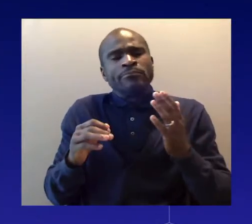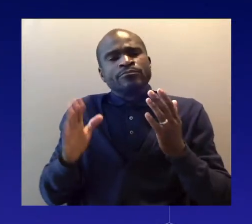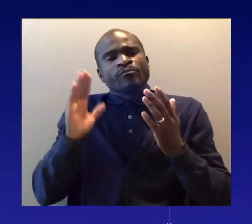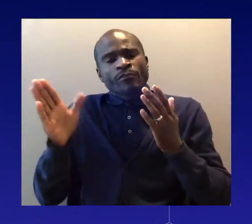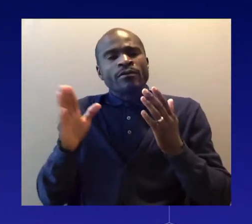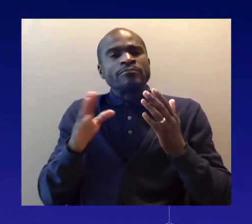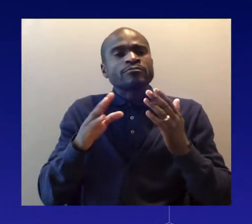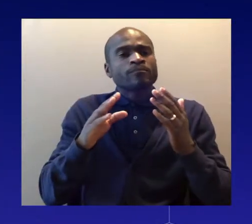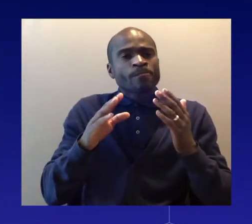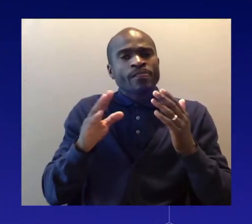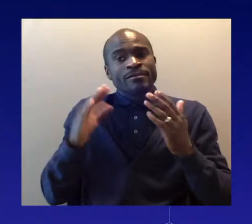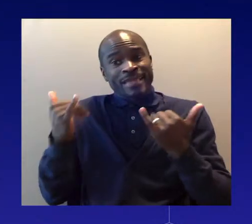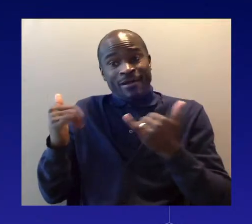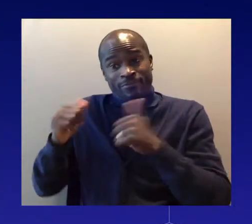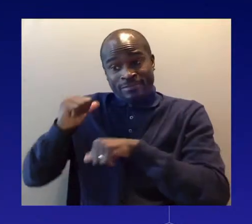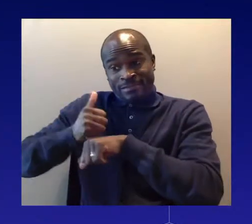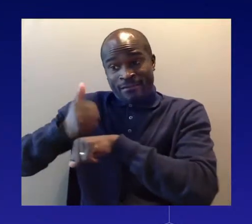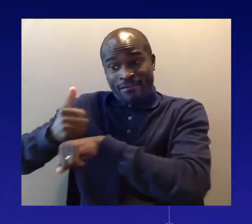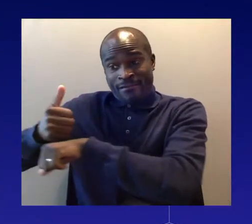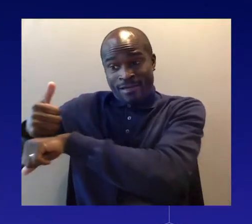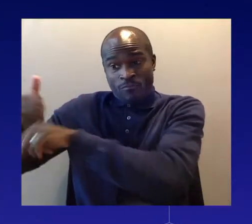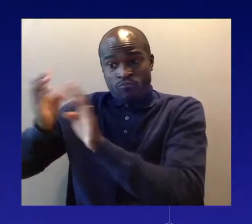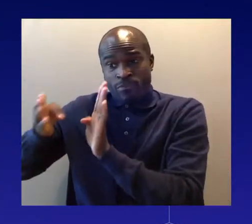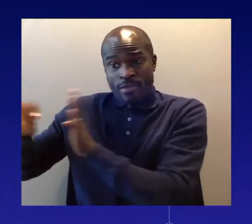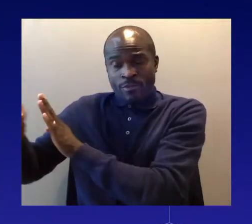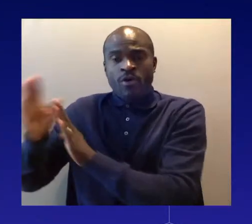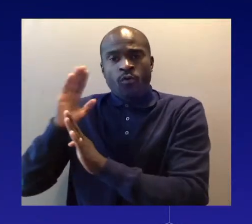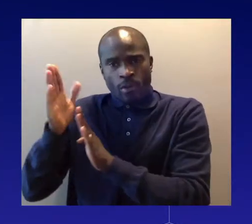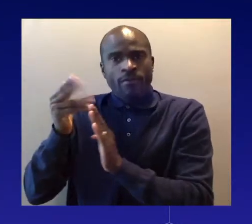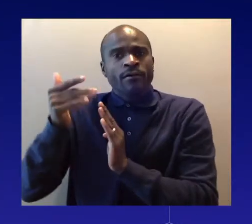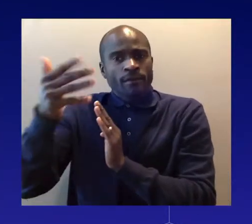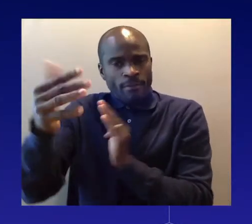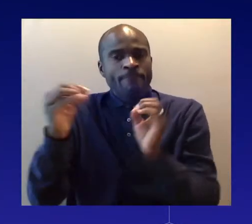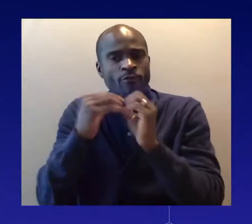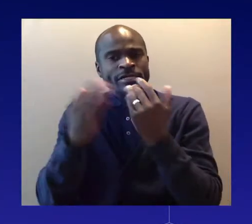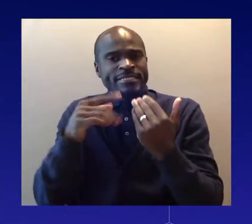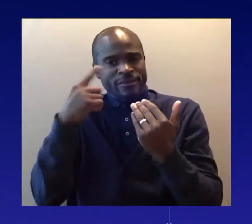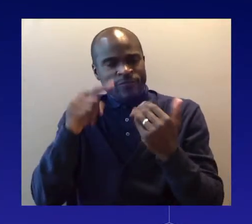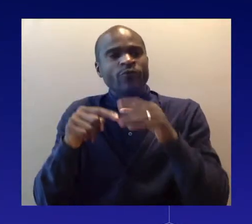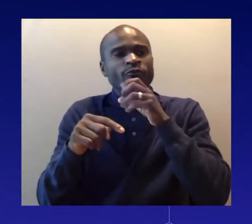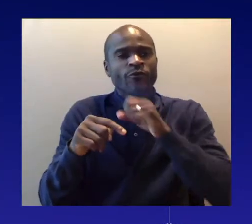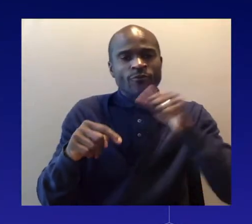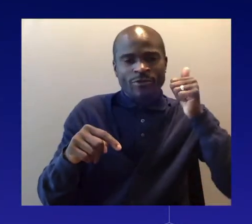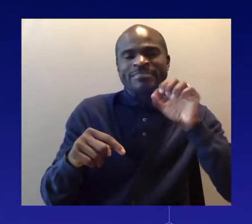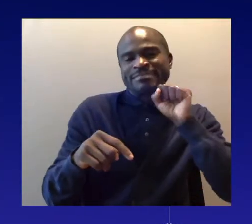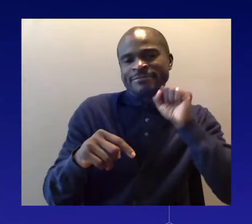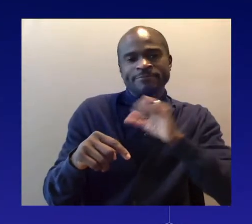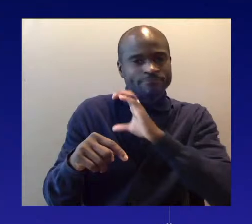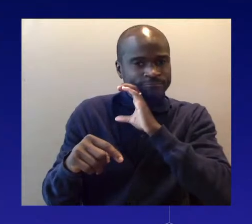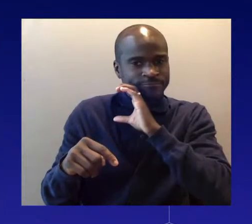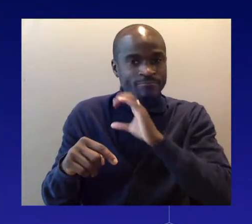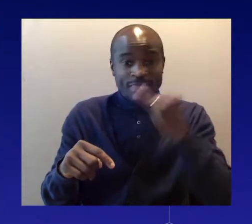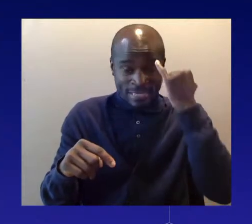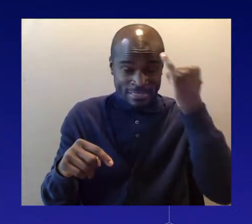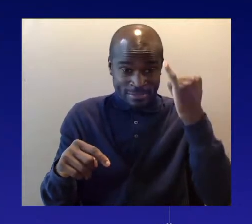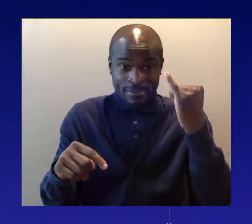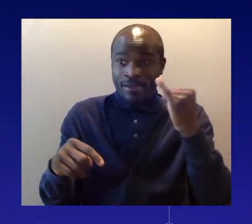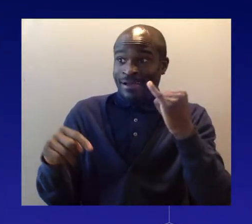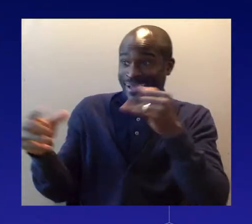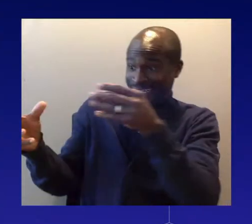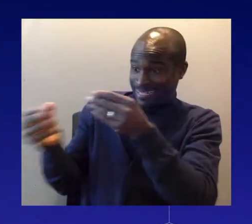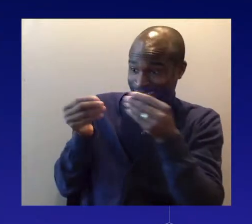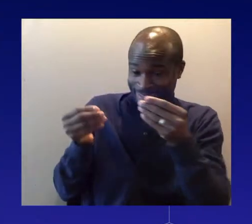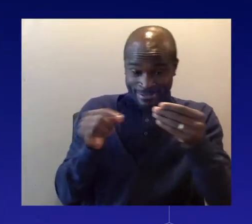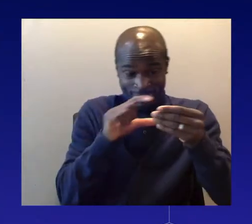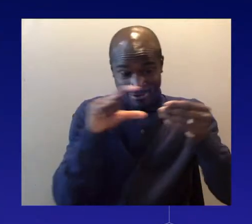those programs. And now, again, that's the second piece of access, that idea that, okay, once I have this card, what does it get me?